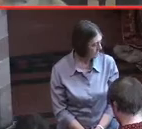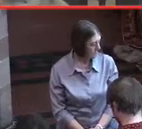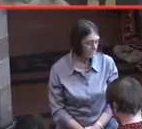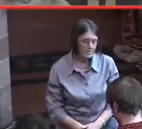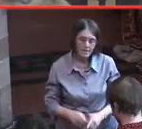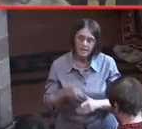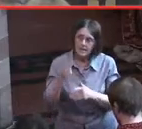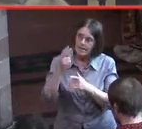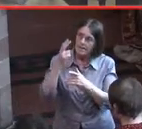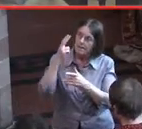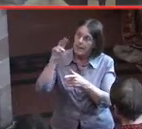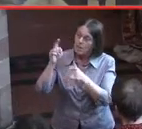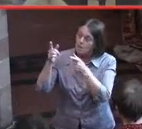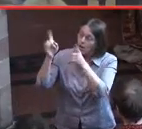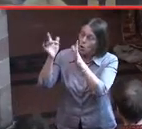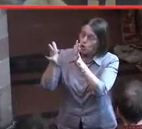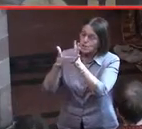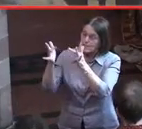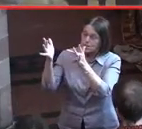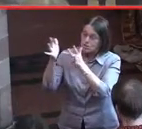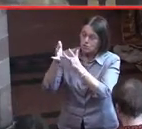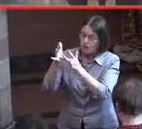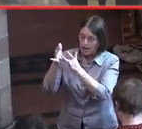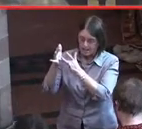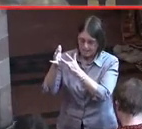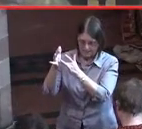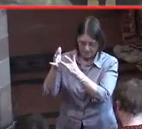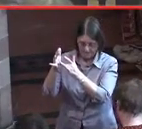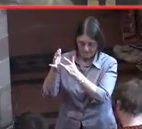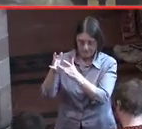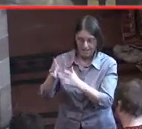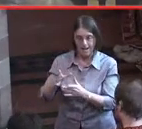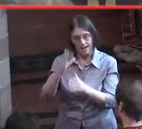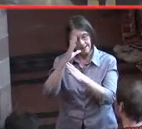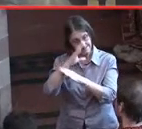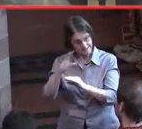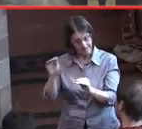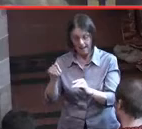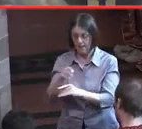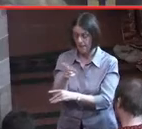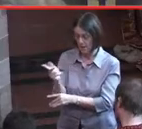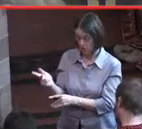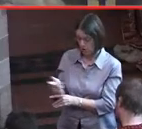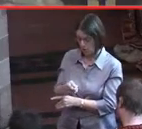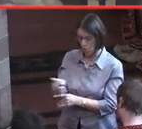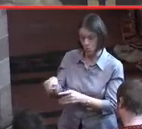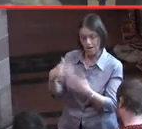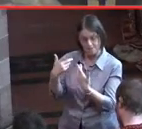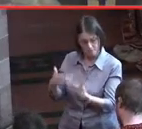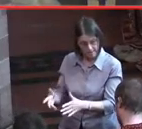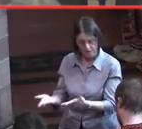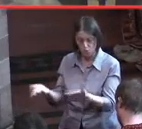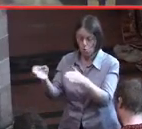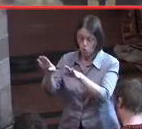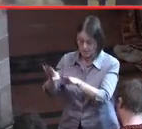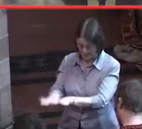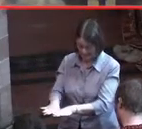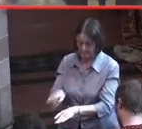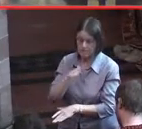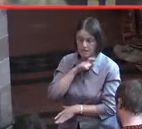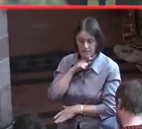In the name of our Lord Jesus Christ, I declare that you have been ordained as presbyters of the